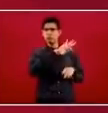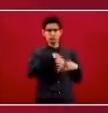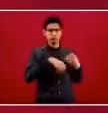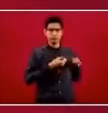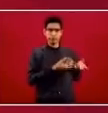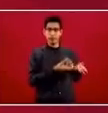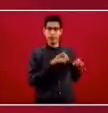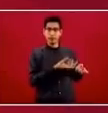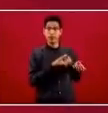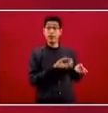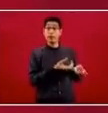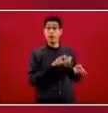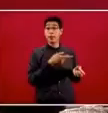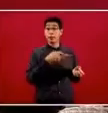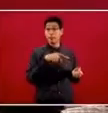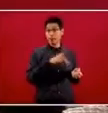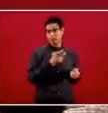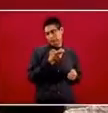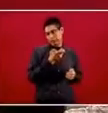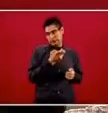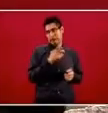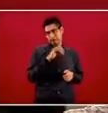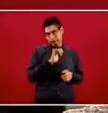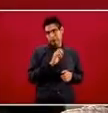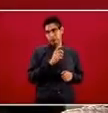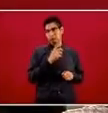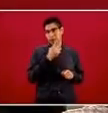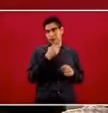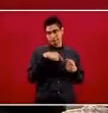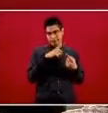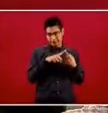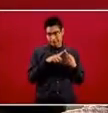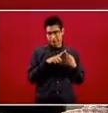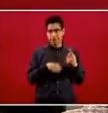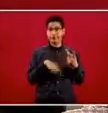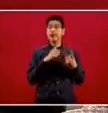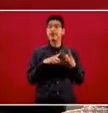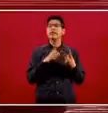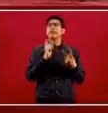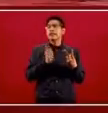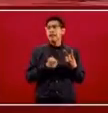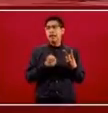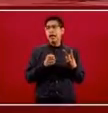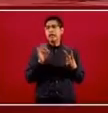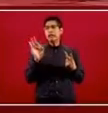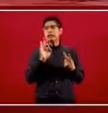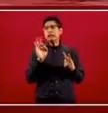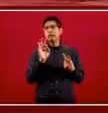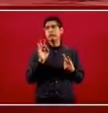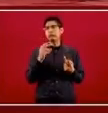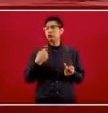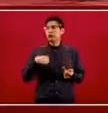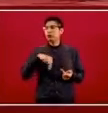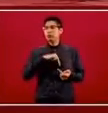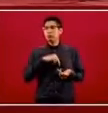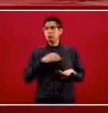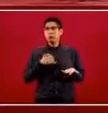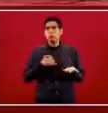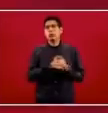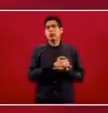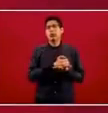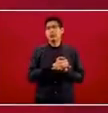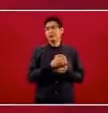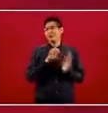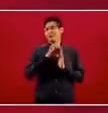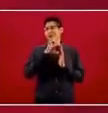protocols without changing the inner structure of the hospital. That would be phase 1. Phase 2 is when